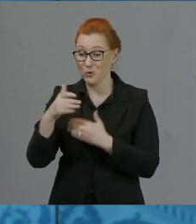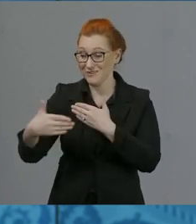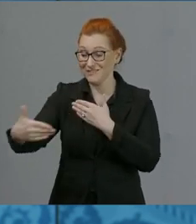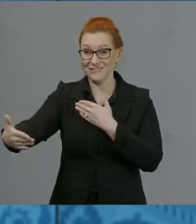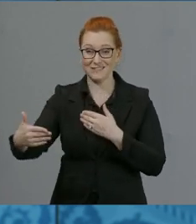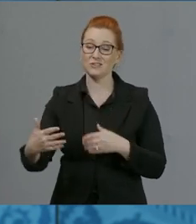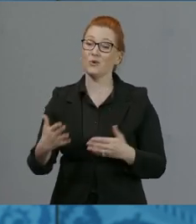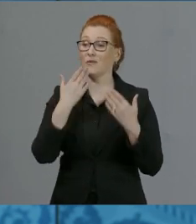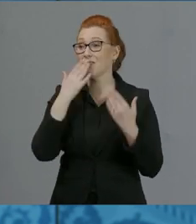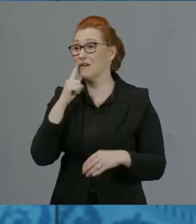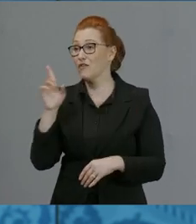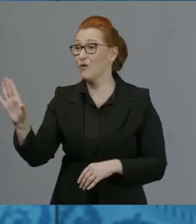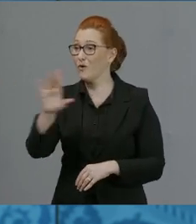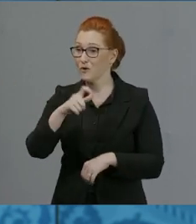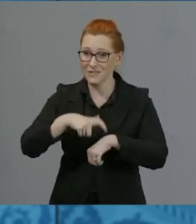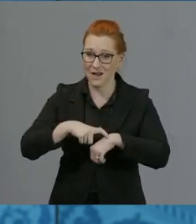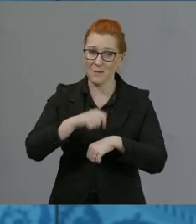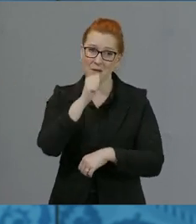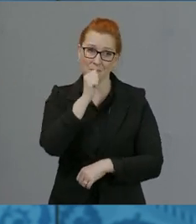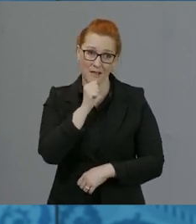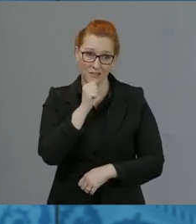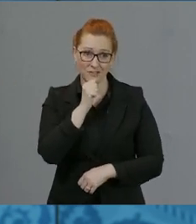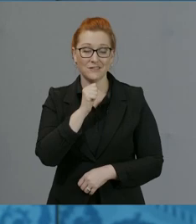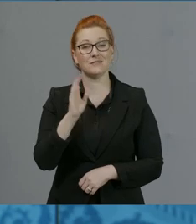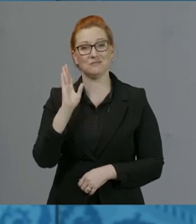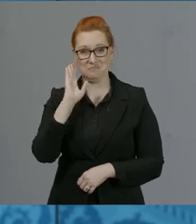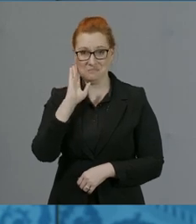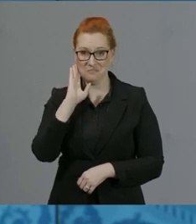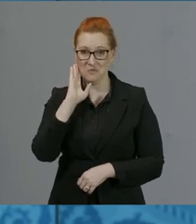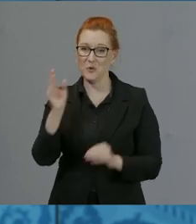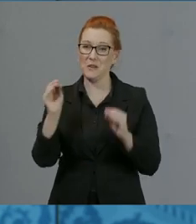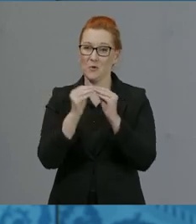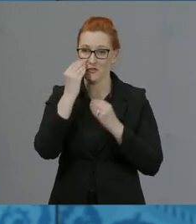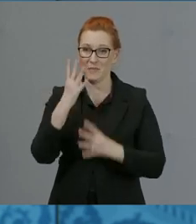their time, for their patience, and more to follow. I'm sure we'll see you